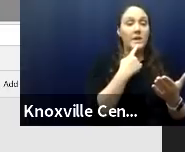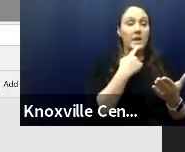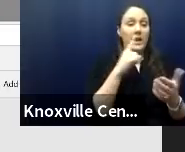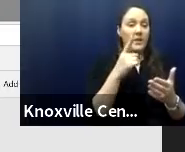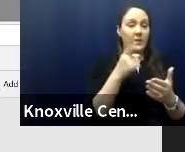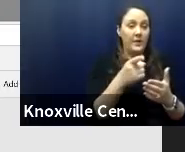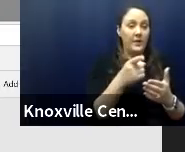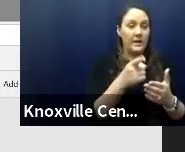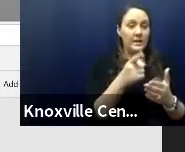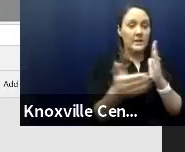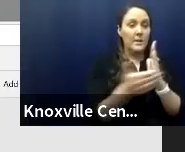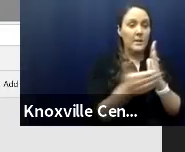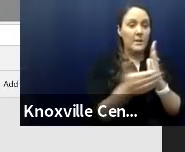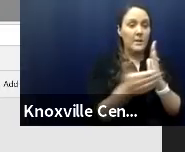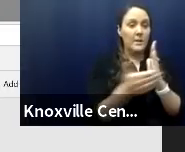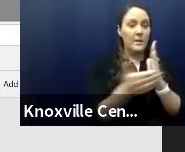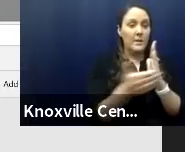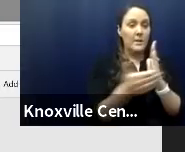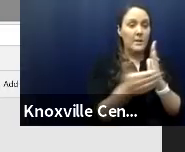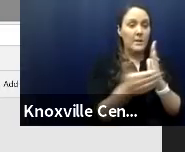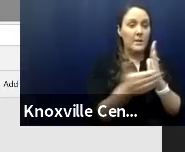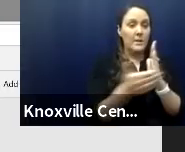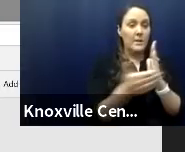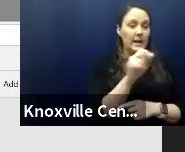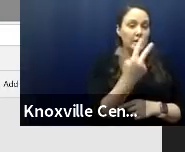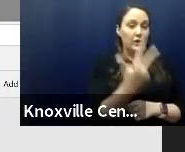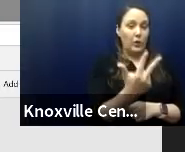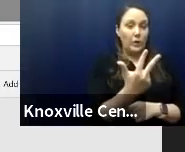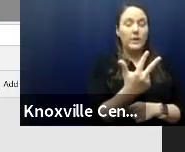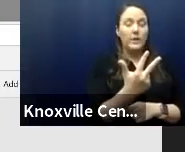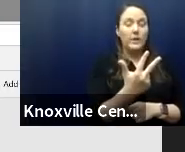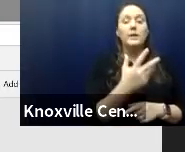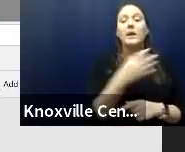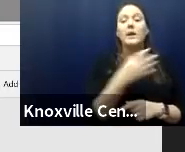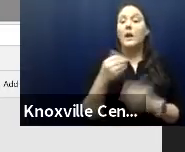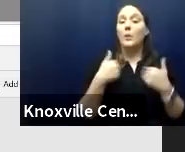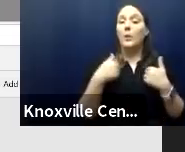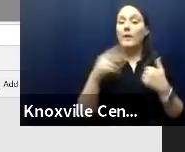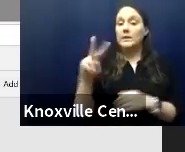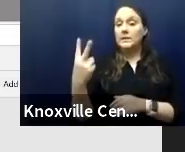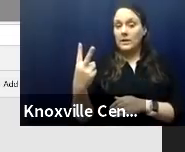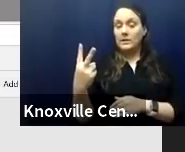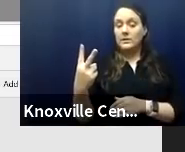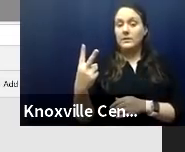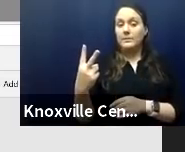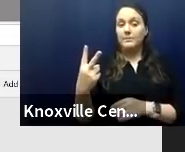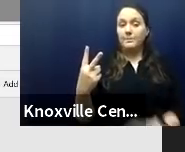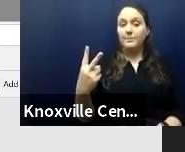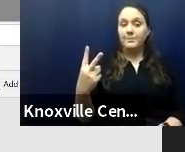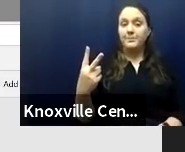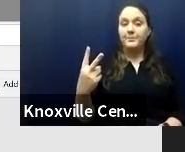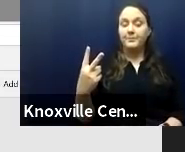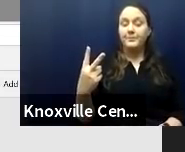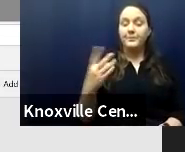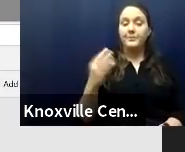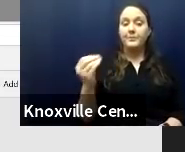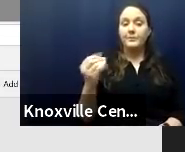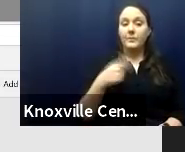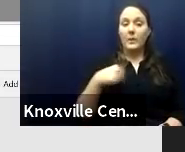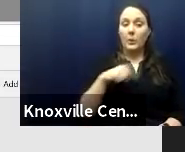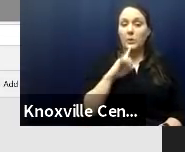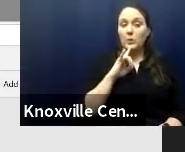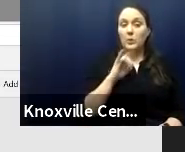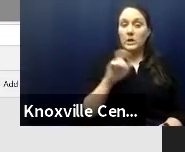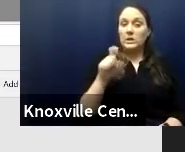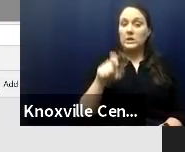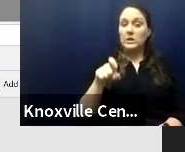to 2020-3, and we have a second, and we really should have